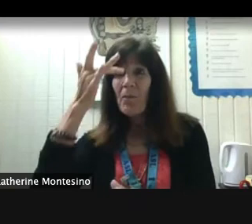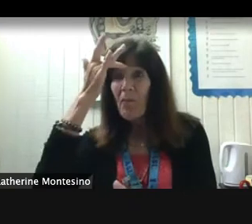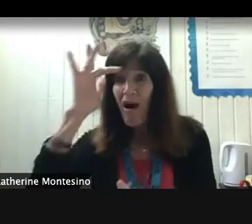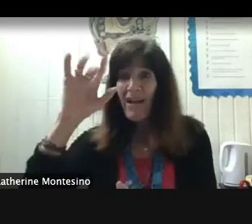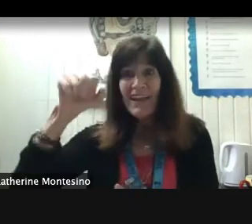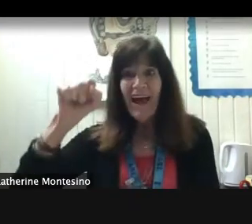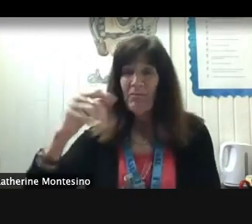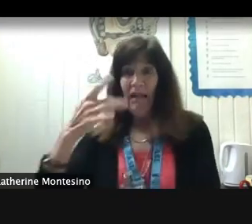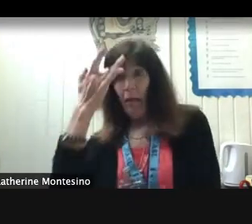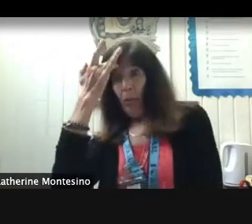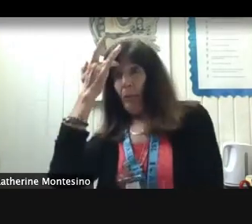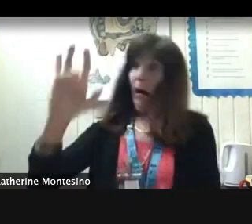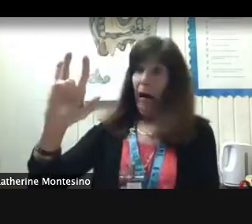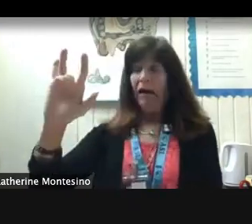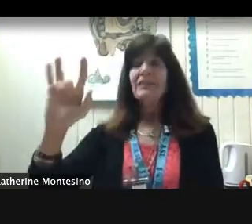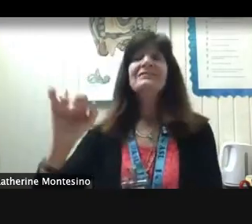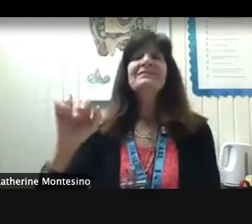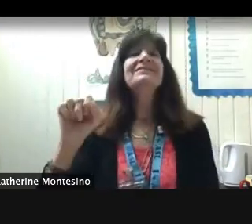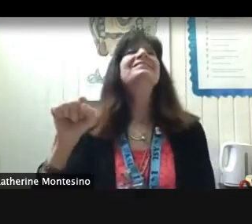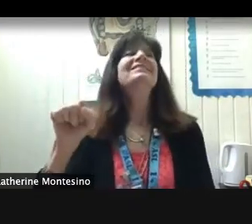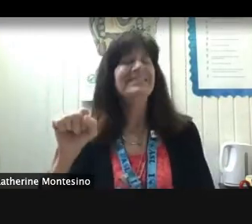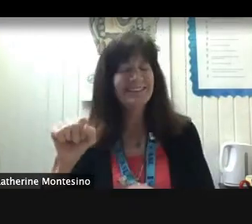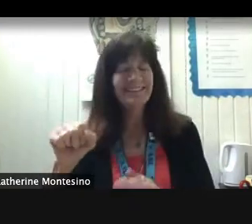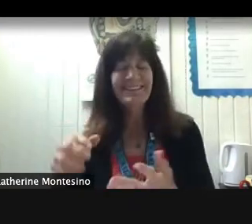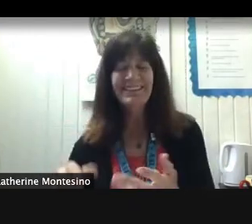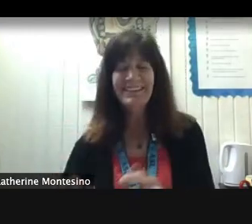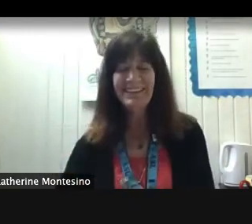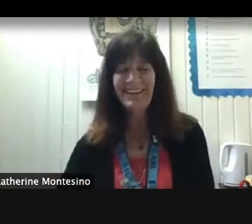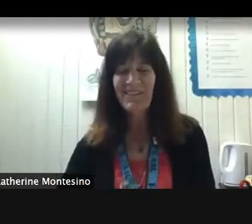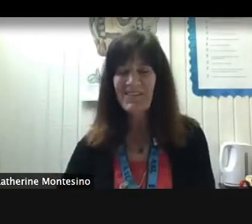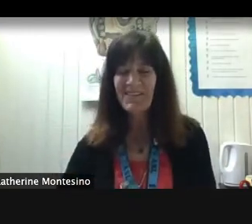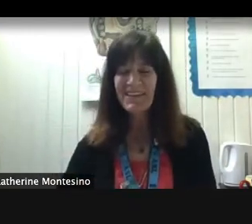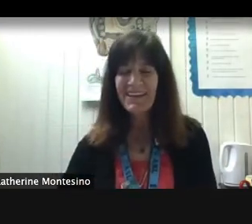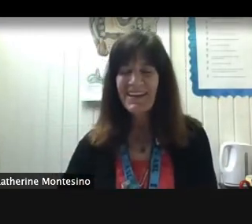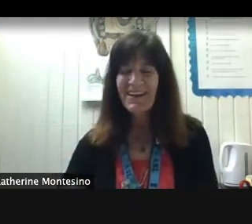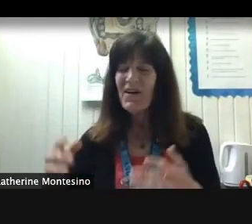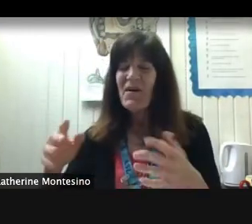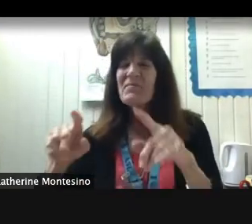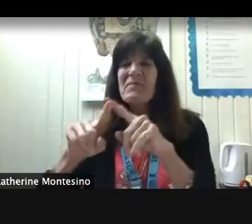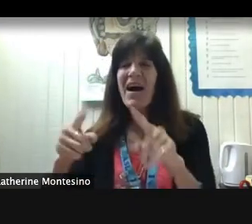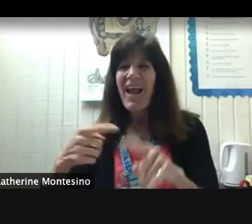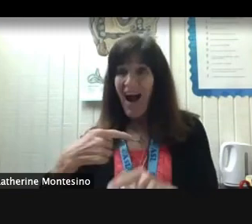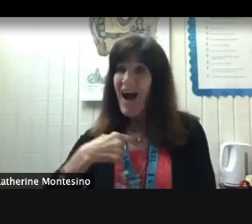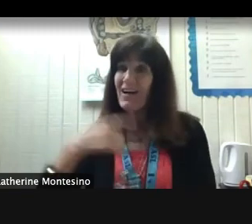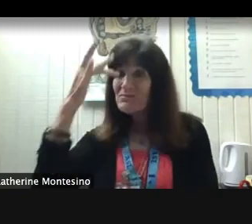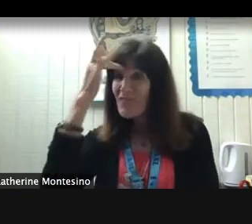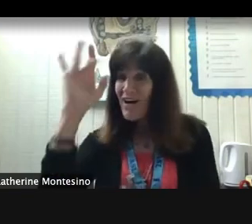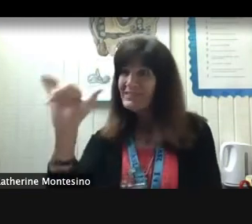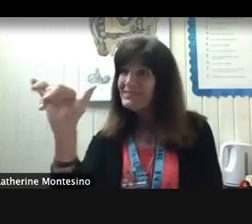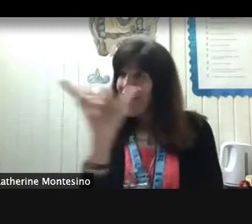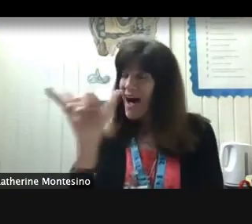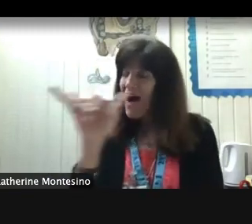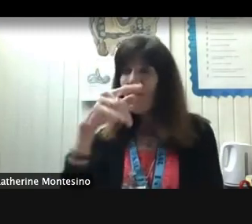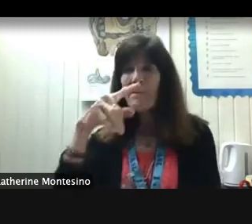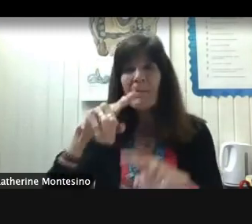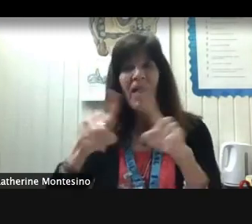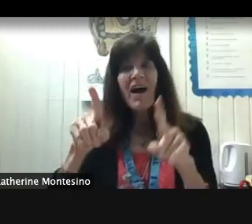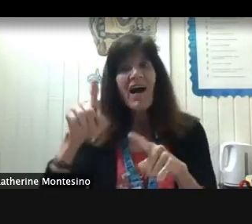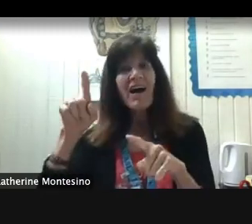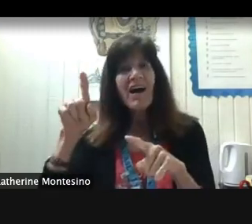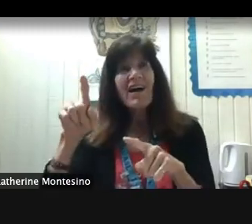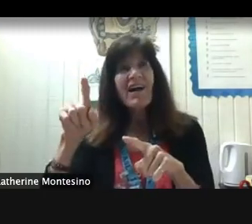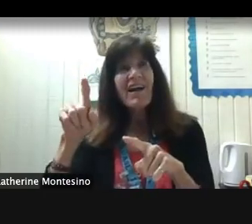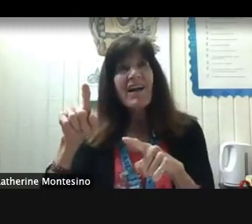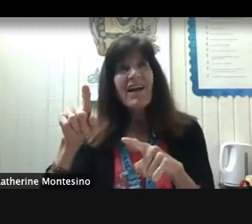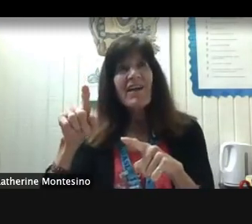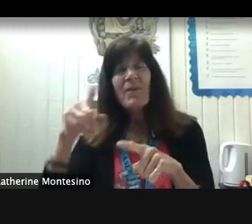more that I, I wasn't stupid. Um, and my sisters are brilliant, sure. Um, but not